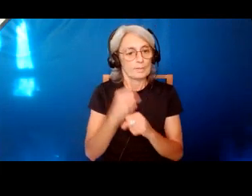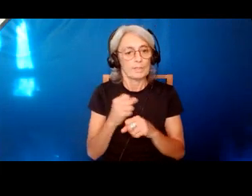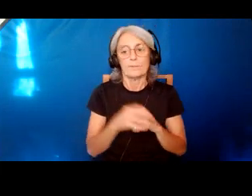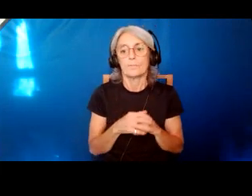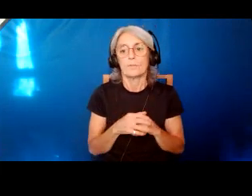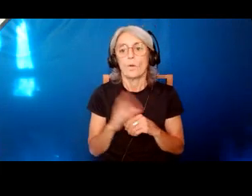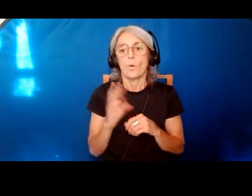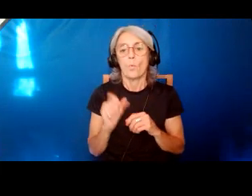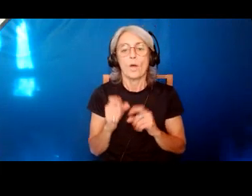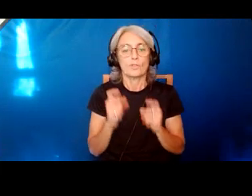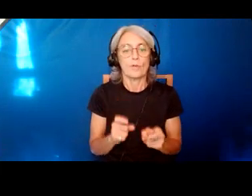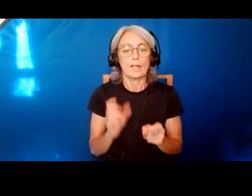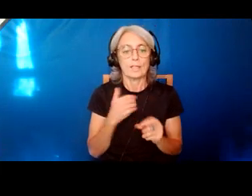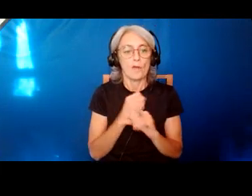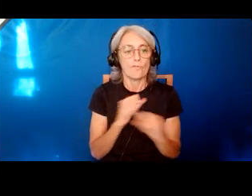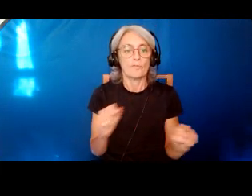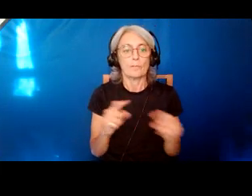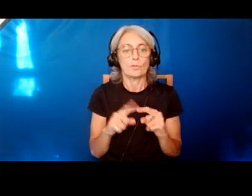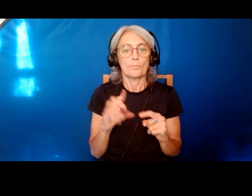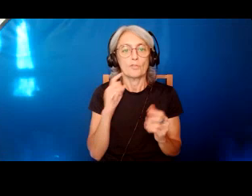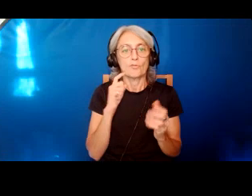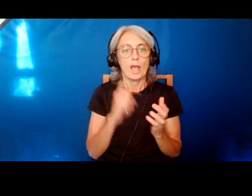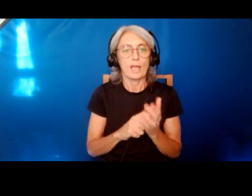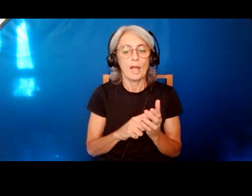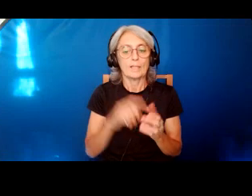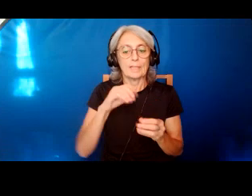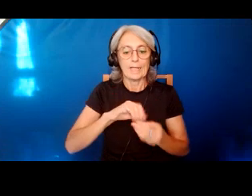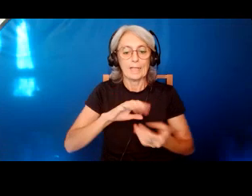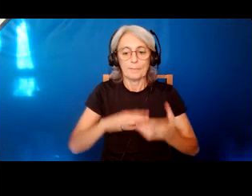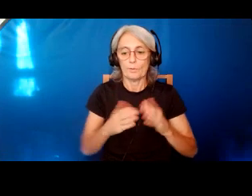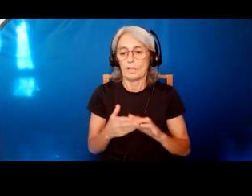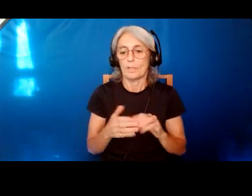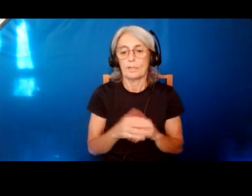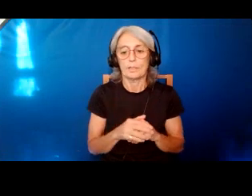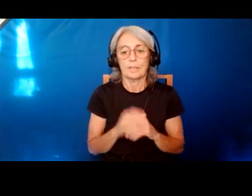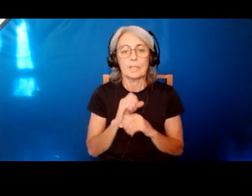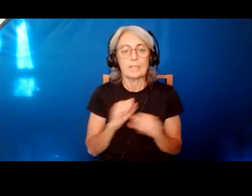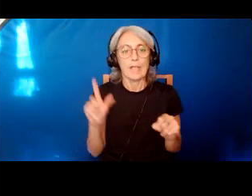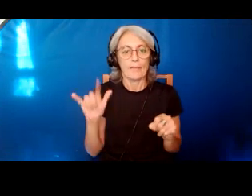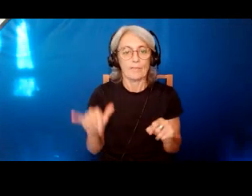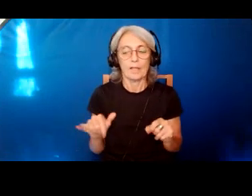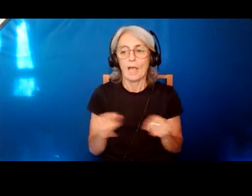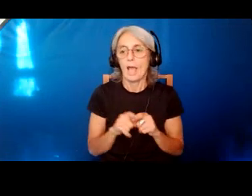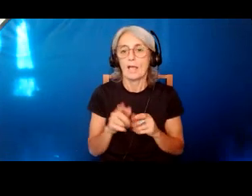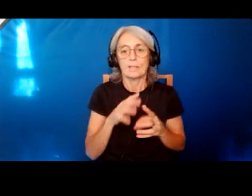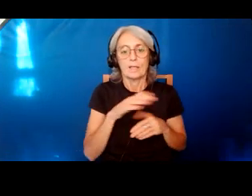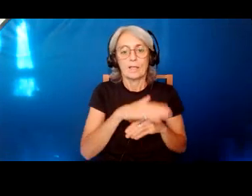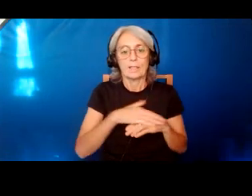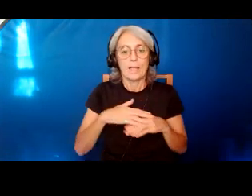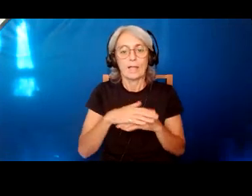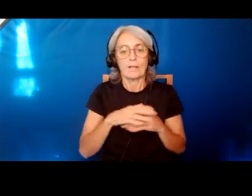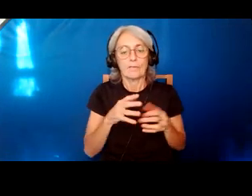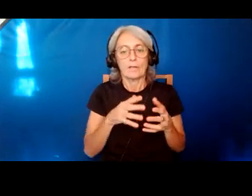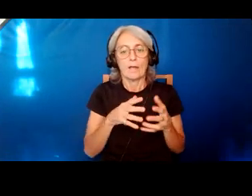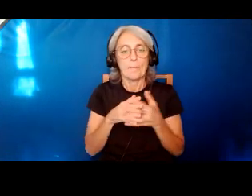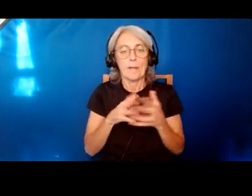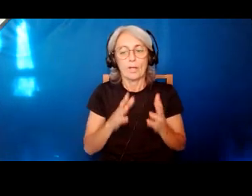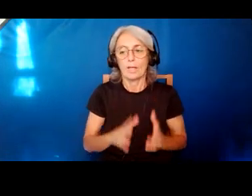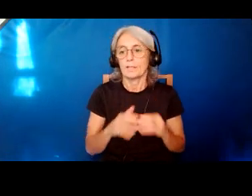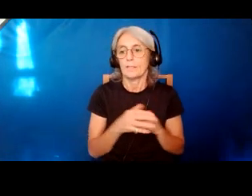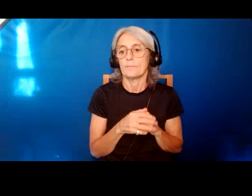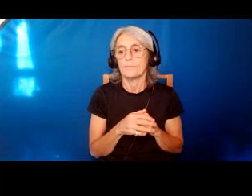our freedom to be recognized in community safely as Native Americans. 1924 was the year